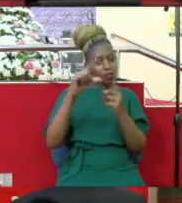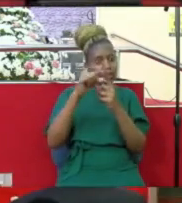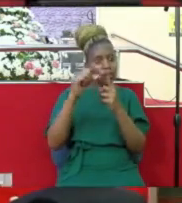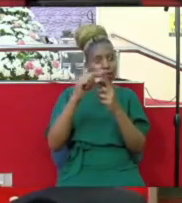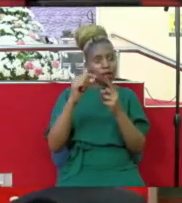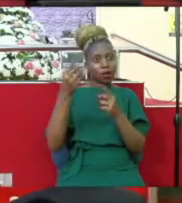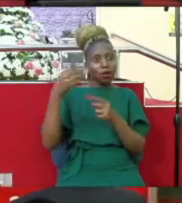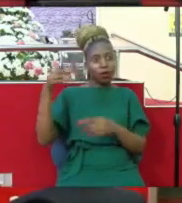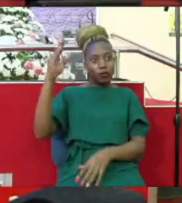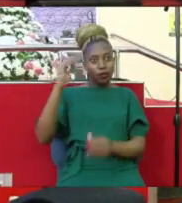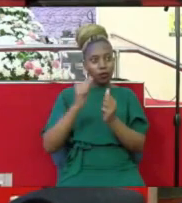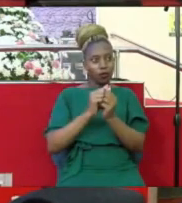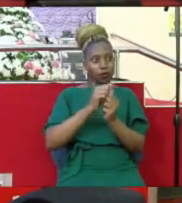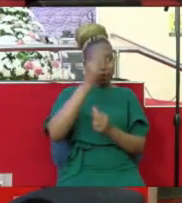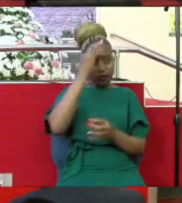Say all the words